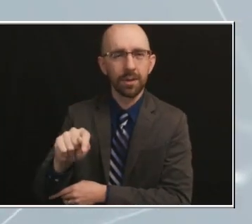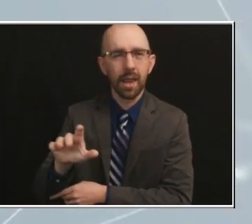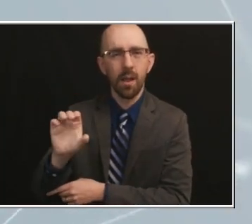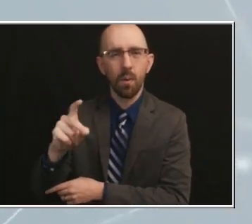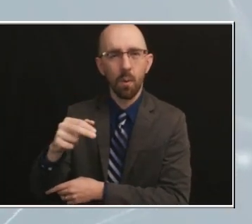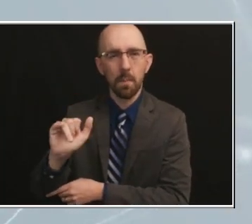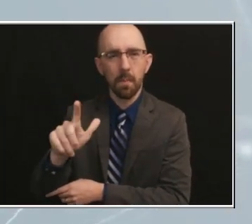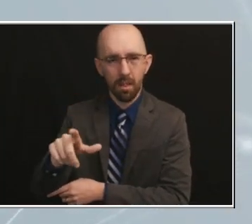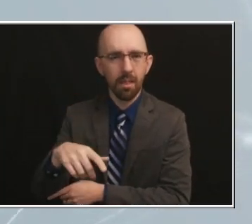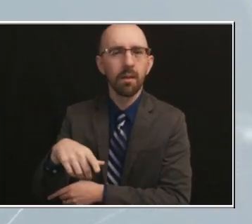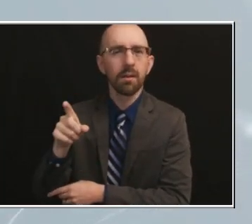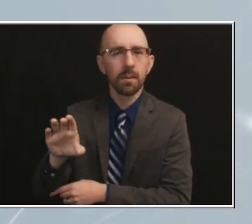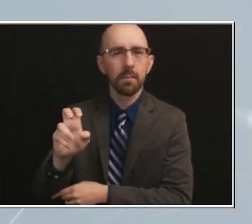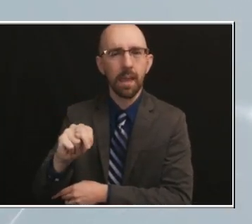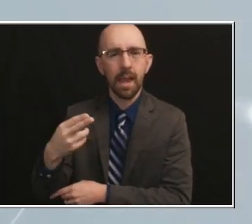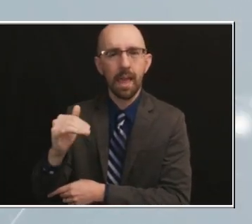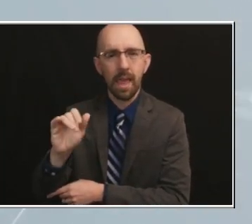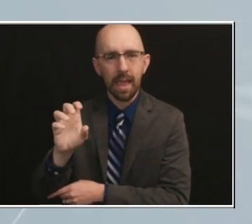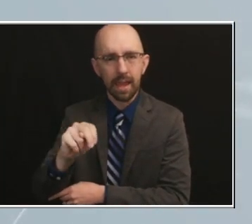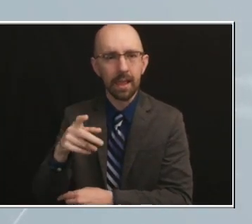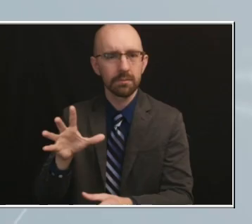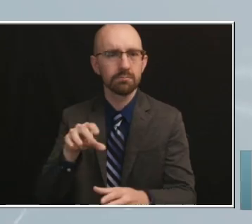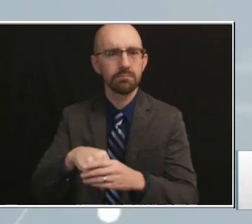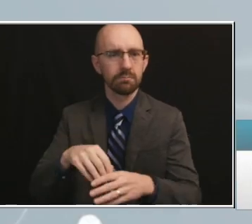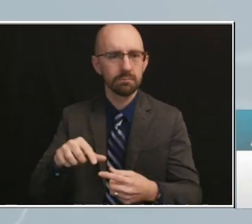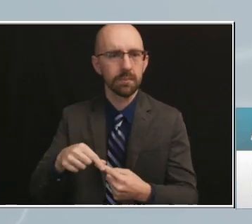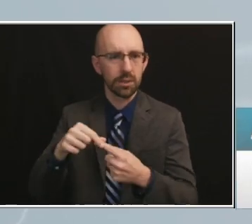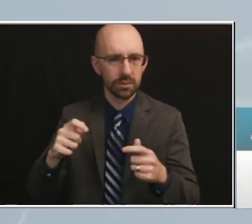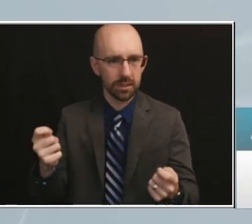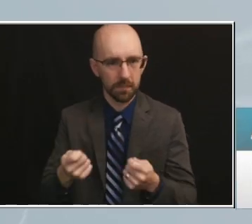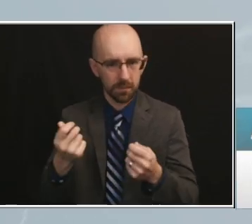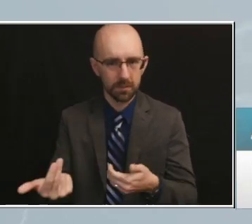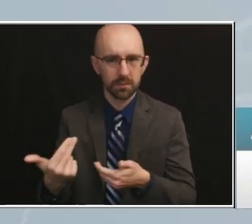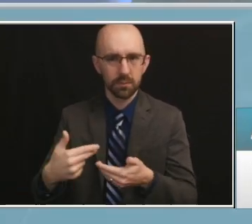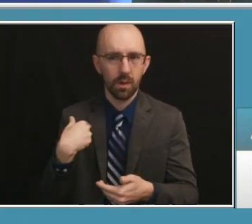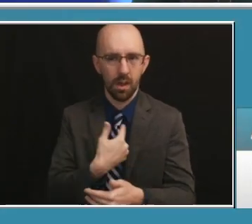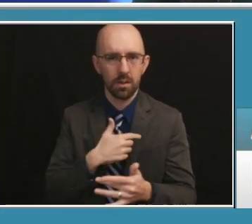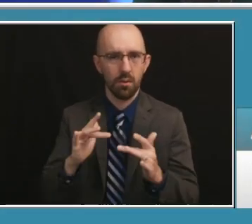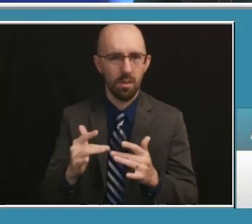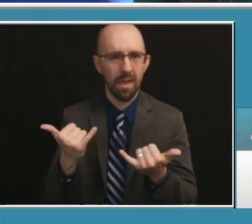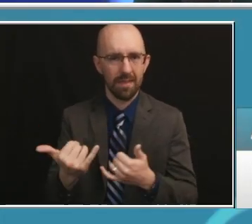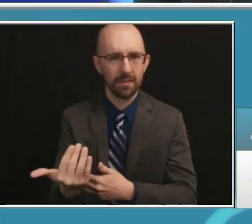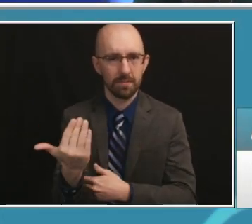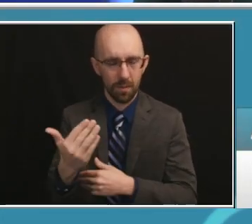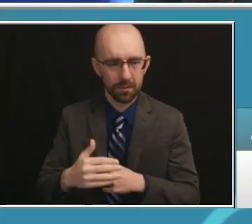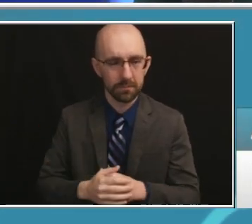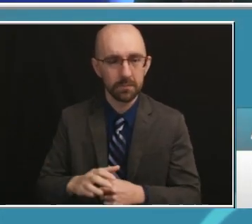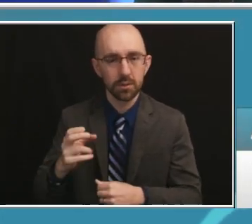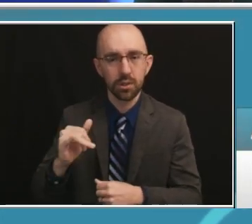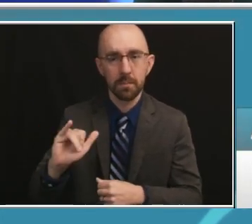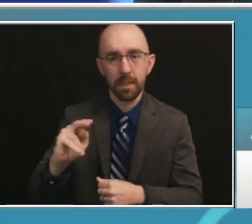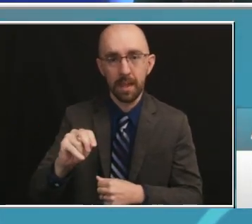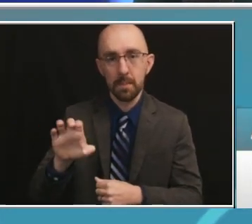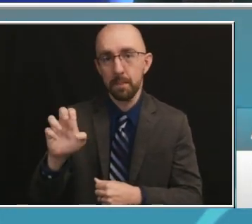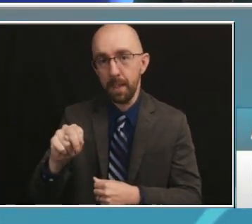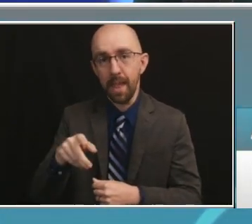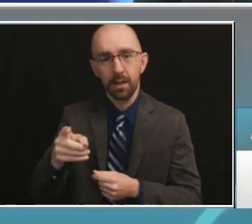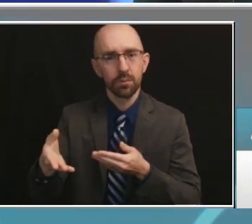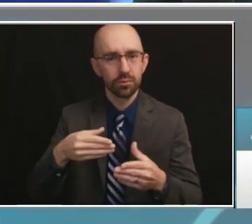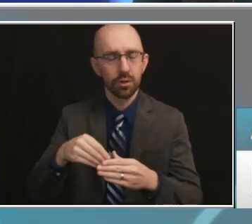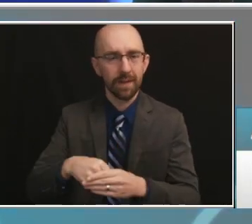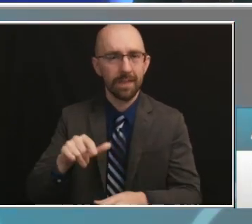in a special ceremony and joins us virtually this morning. Chaplain Ben, you currently serve in the Air Force